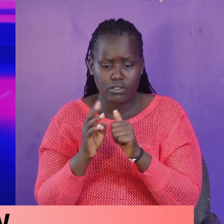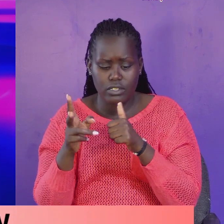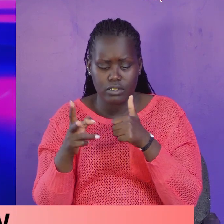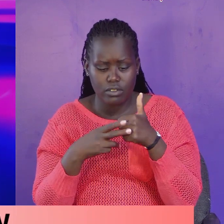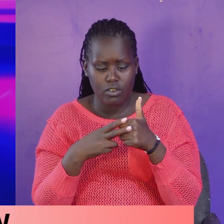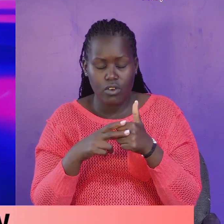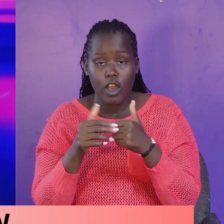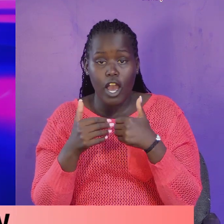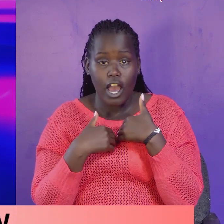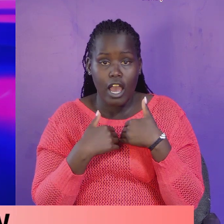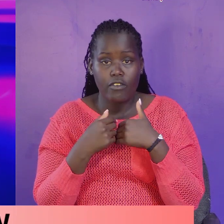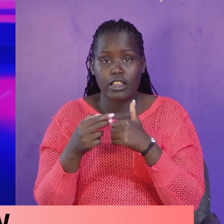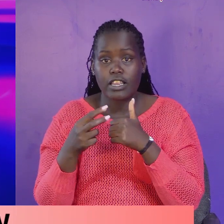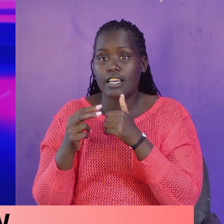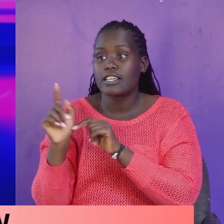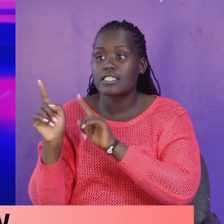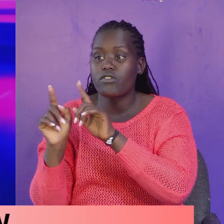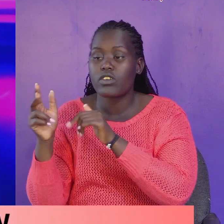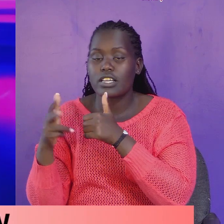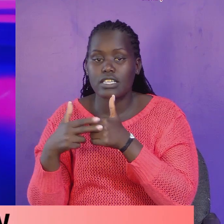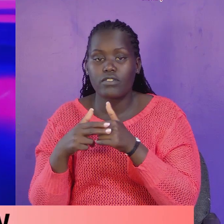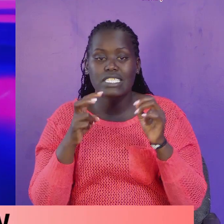that Safari Sevens title. Yeah. And